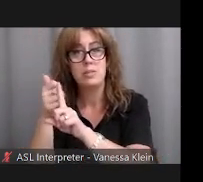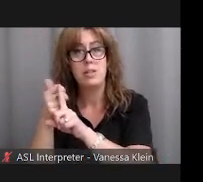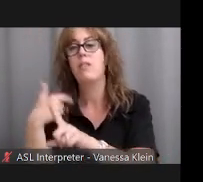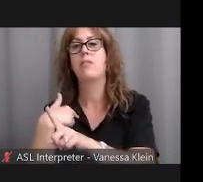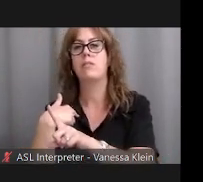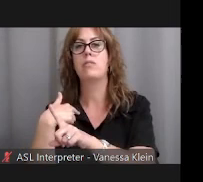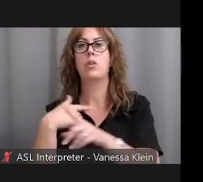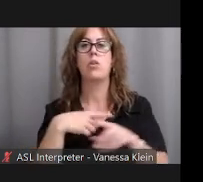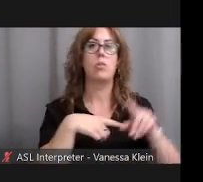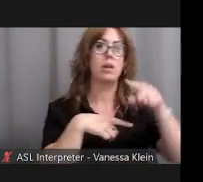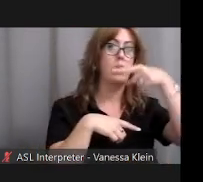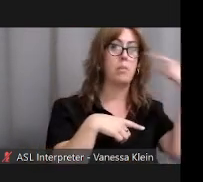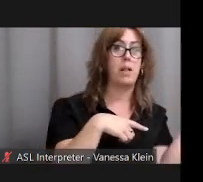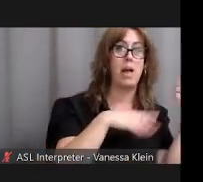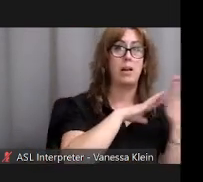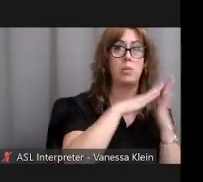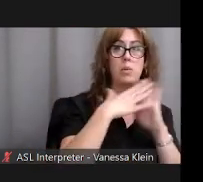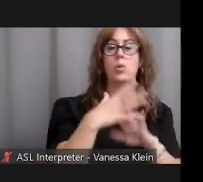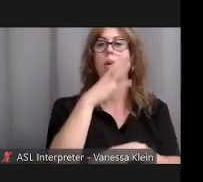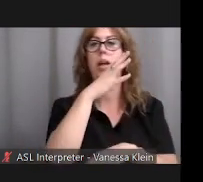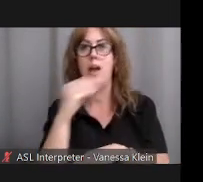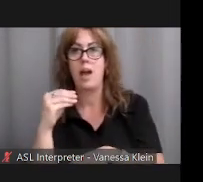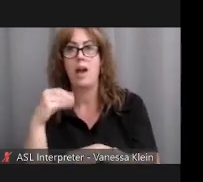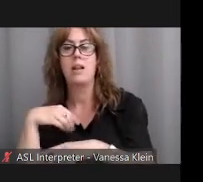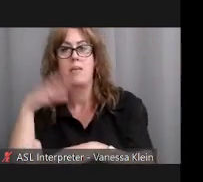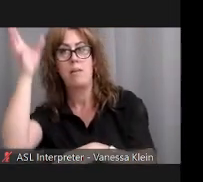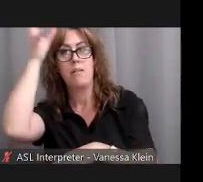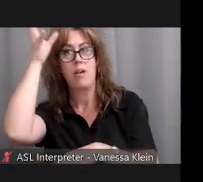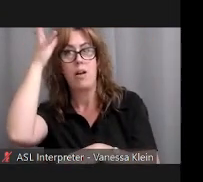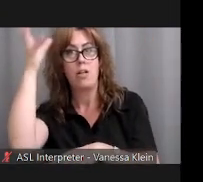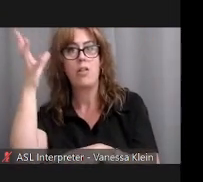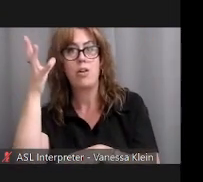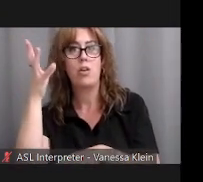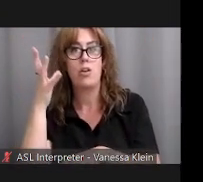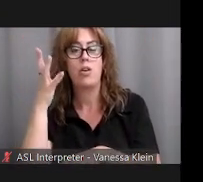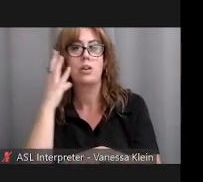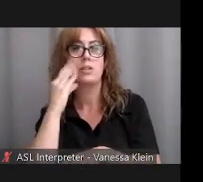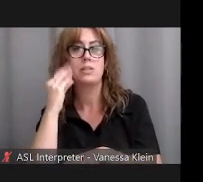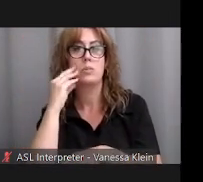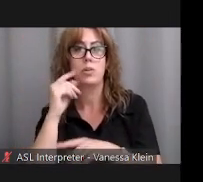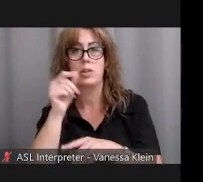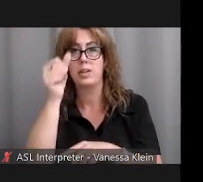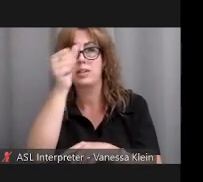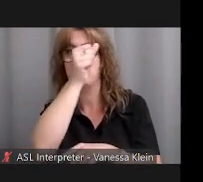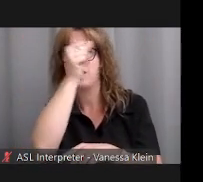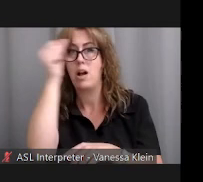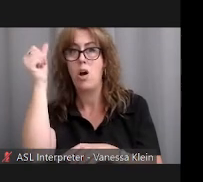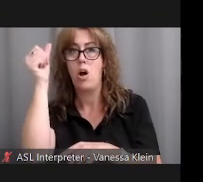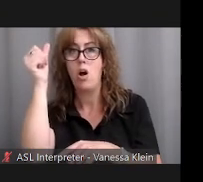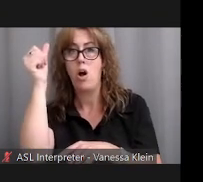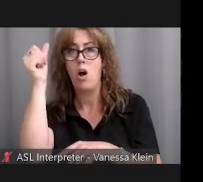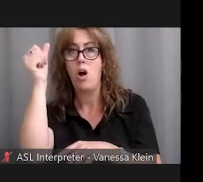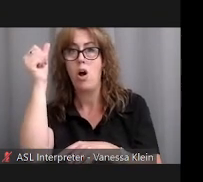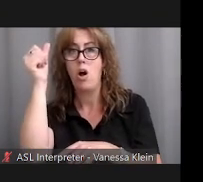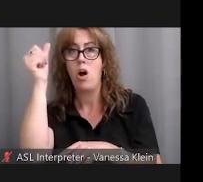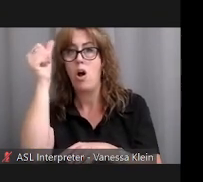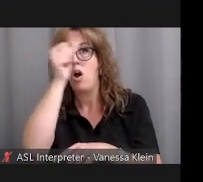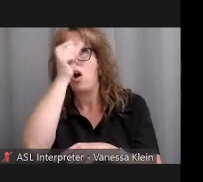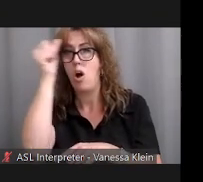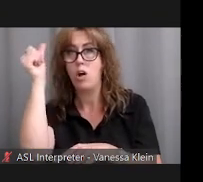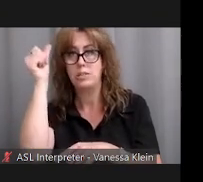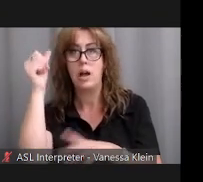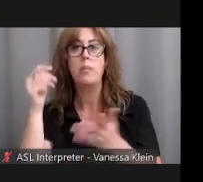Pittsburgh, to a work like Pavement that looked at cyclical nature in some ways of